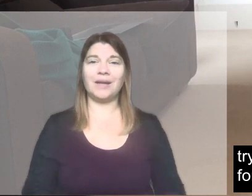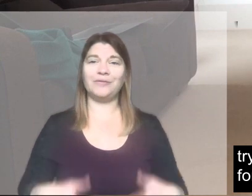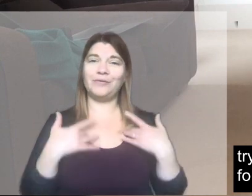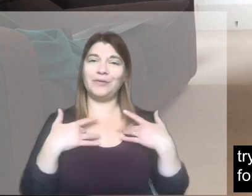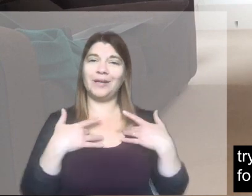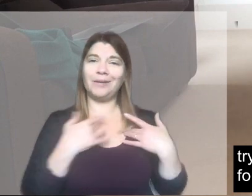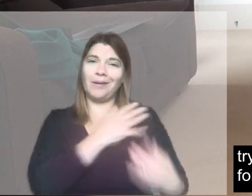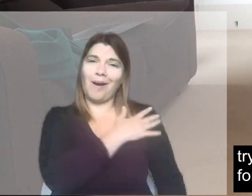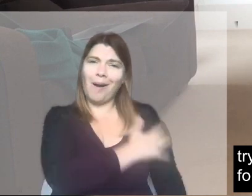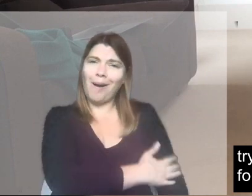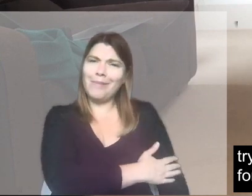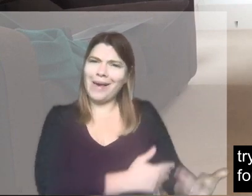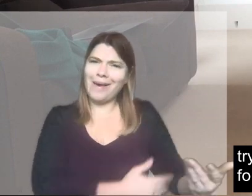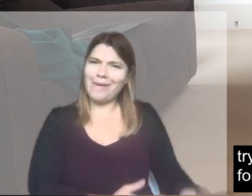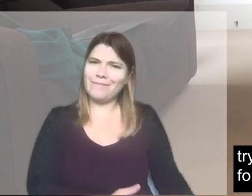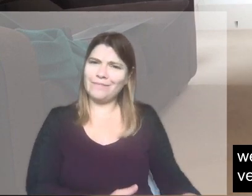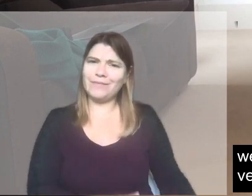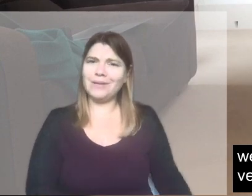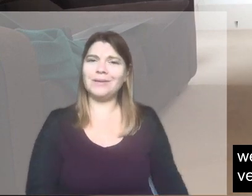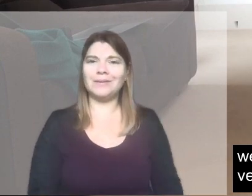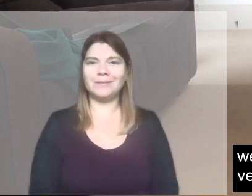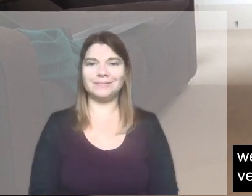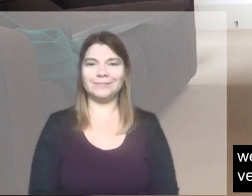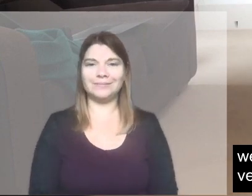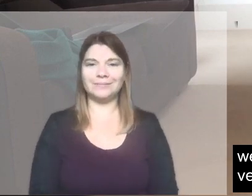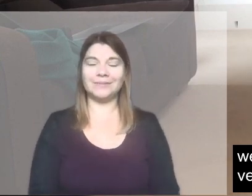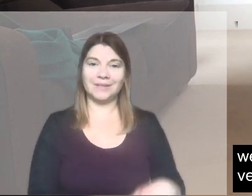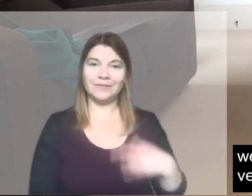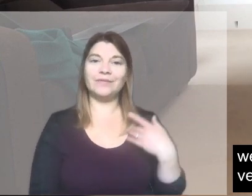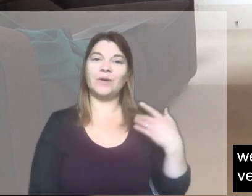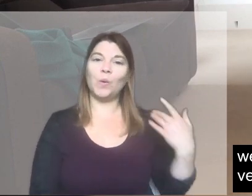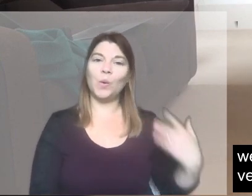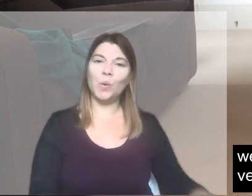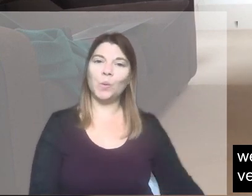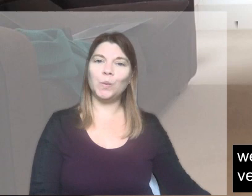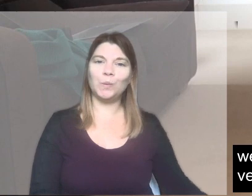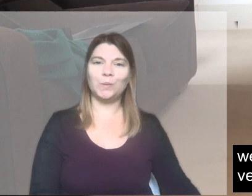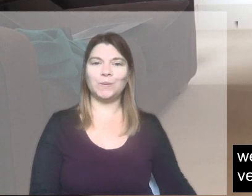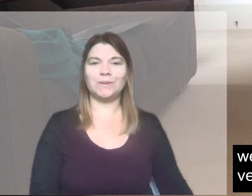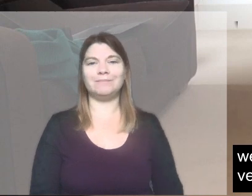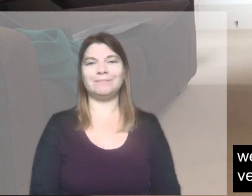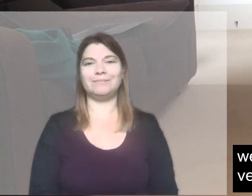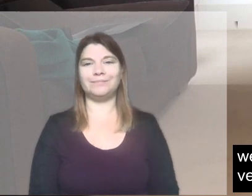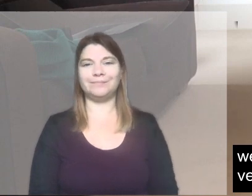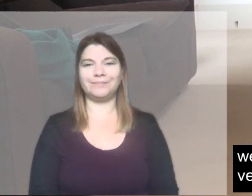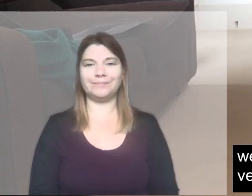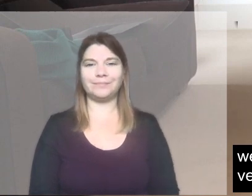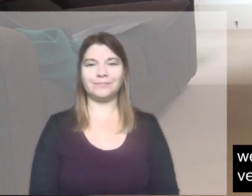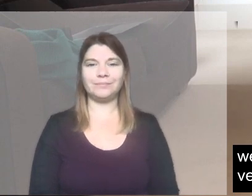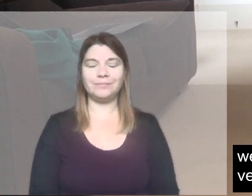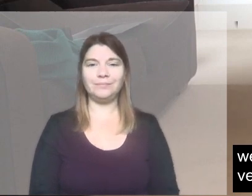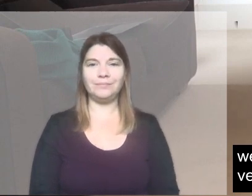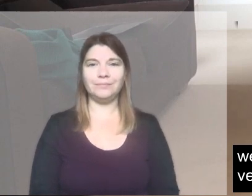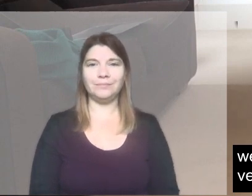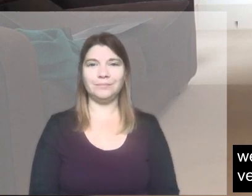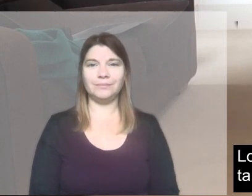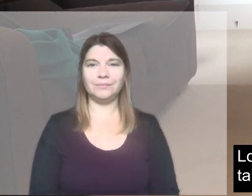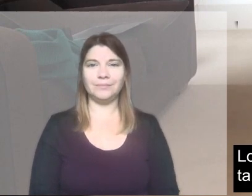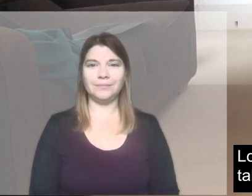Just one arm swinging forwards and backwards. Really feel the weight of that arm, like it's hanging very loose from the shoulder